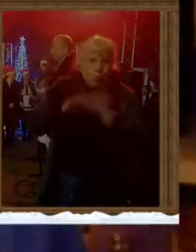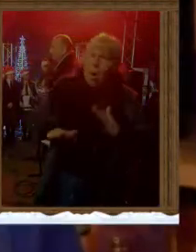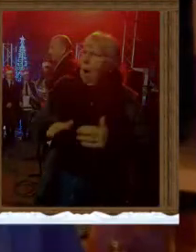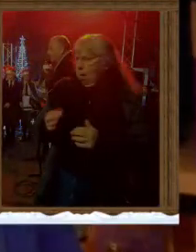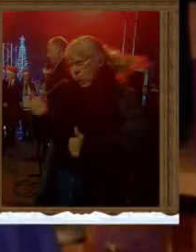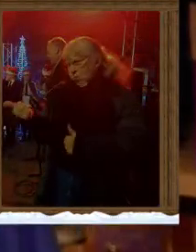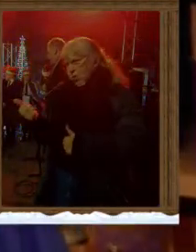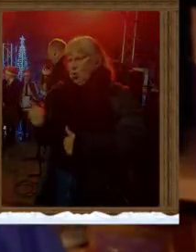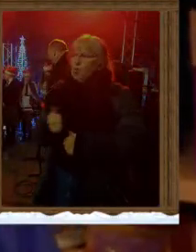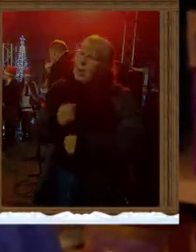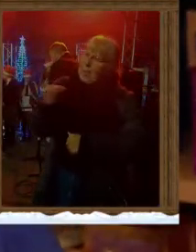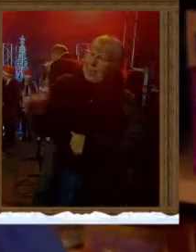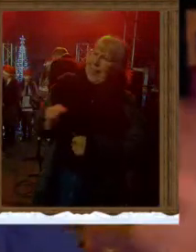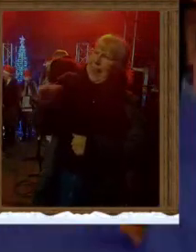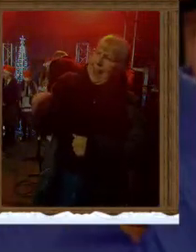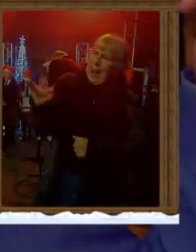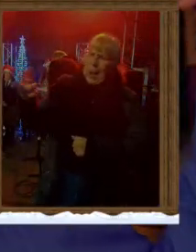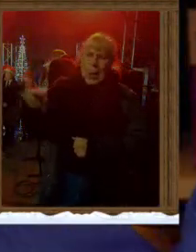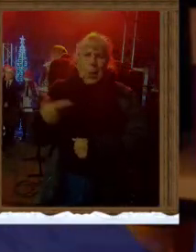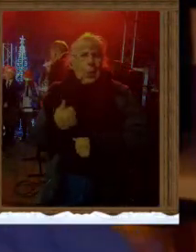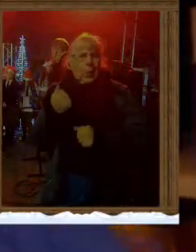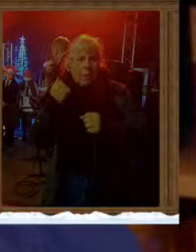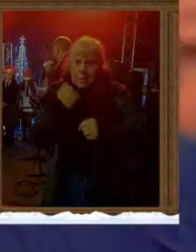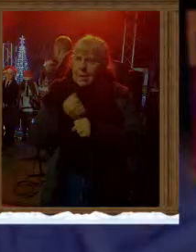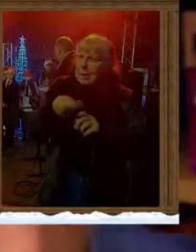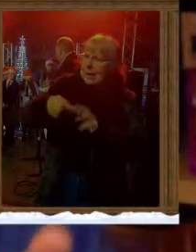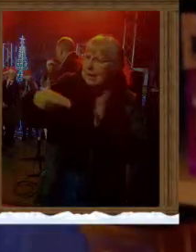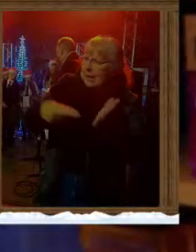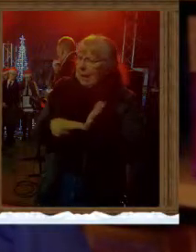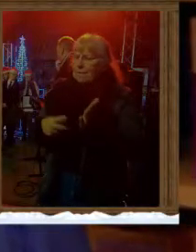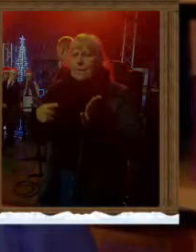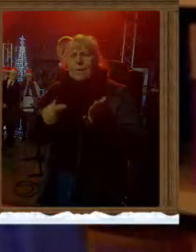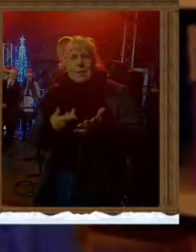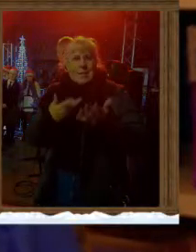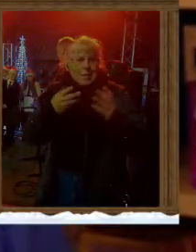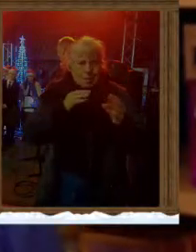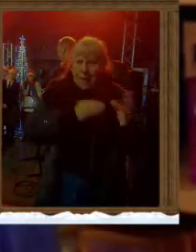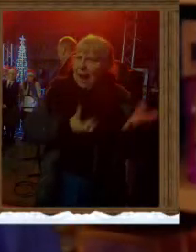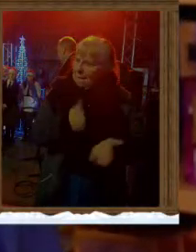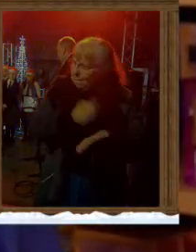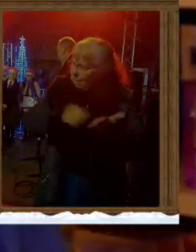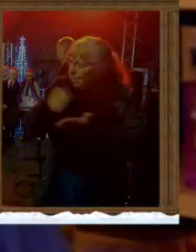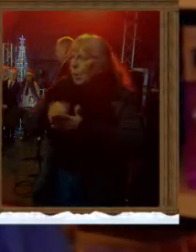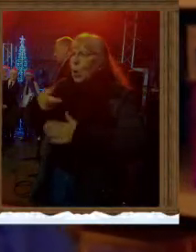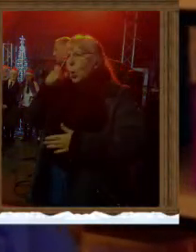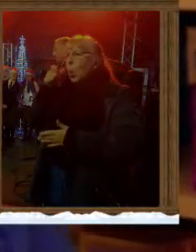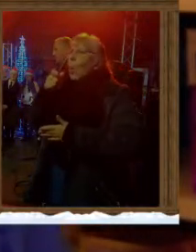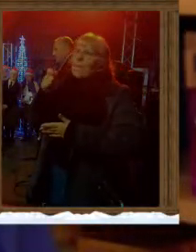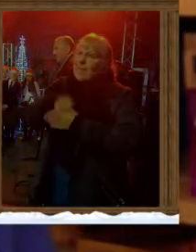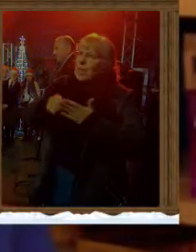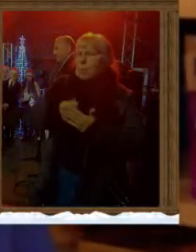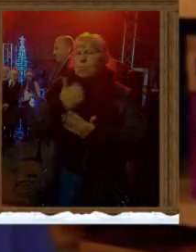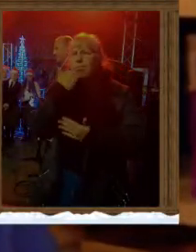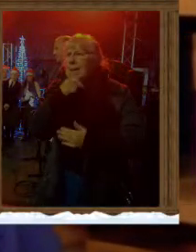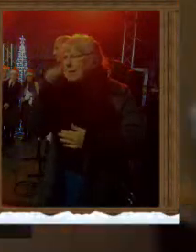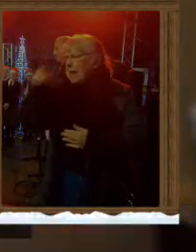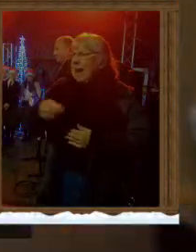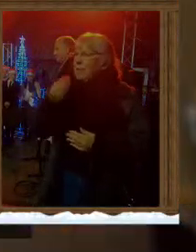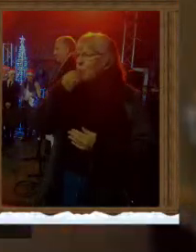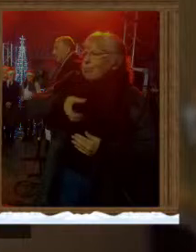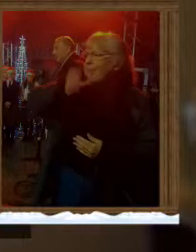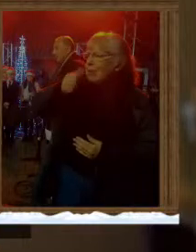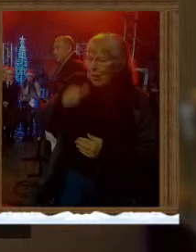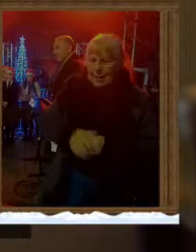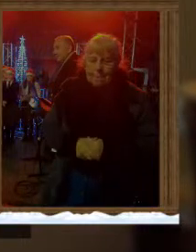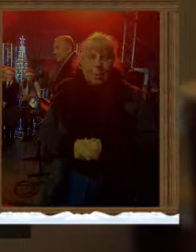town, and we do giftware, we have a coffee shop, a lot of coffee shops in Ballyclare. Yeah. You want to get something to eat and drink, Ballyclare's your place. What